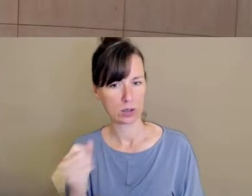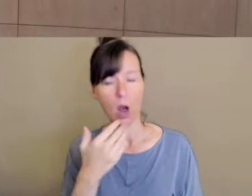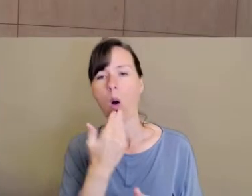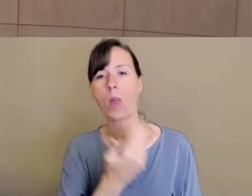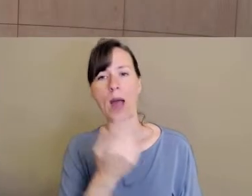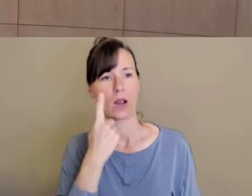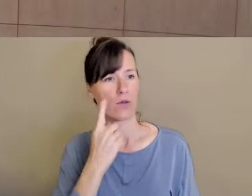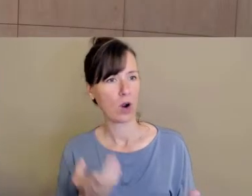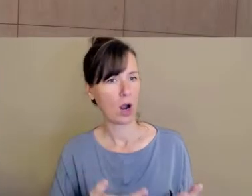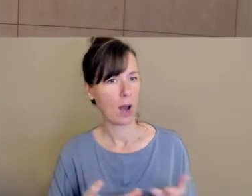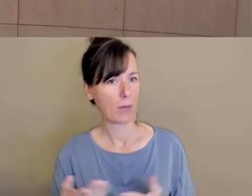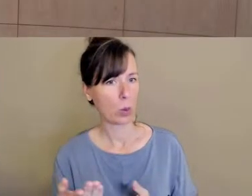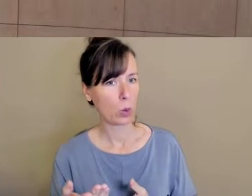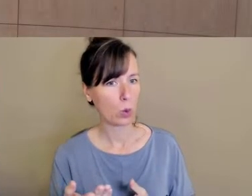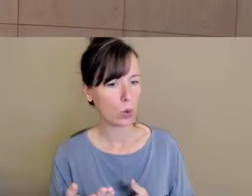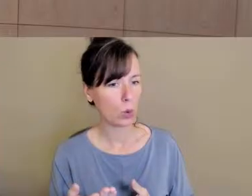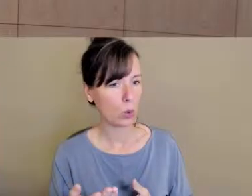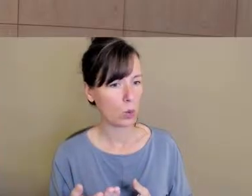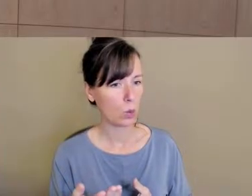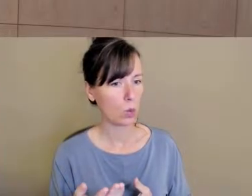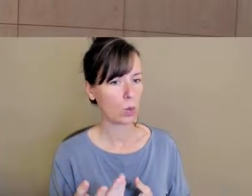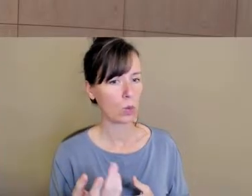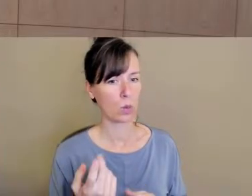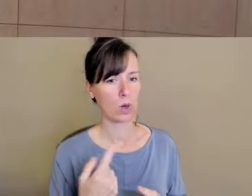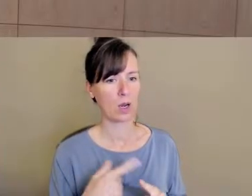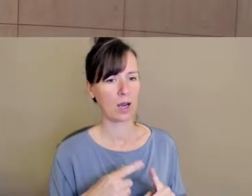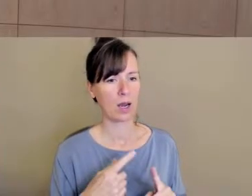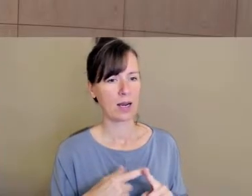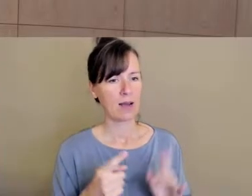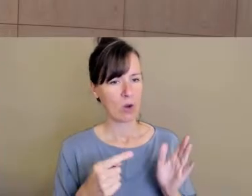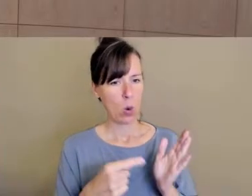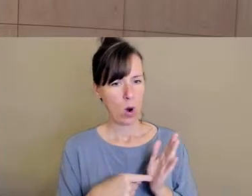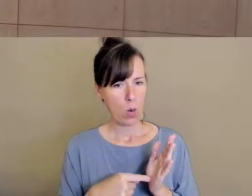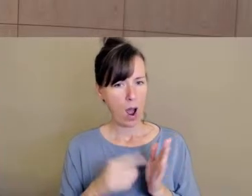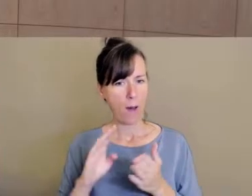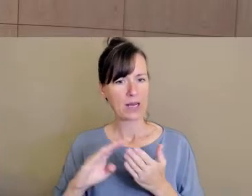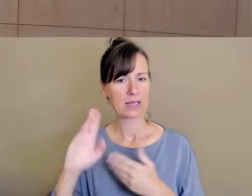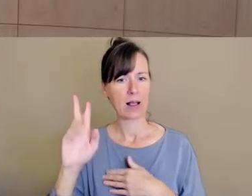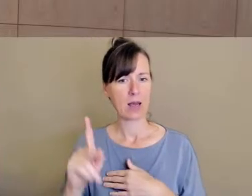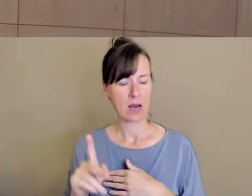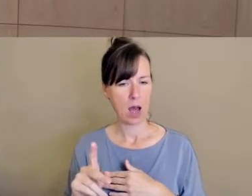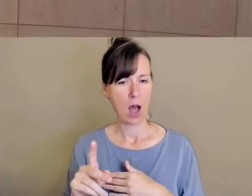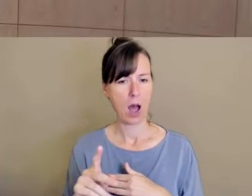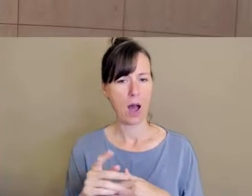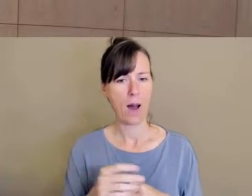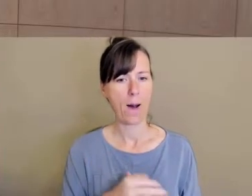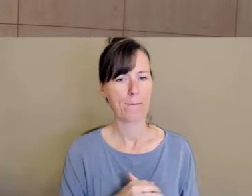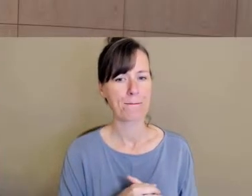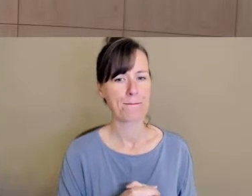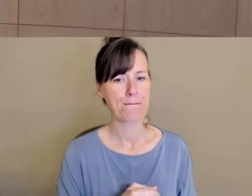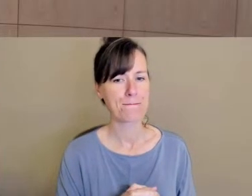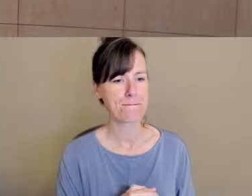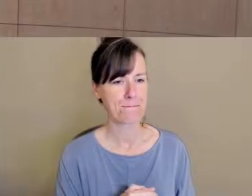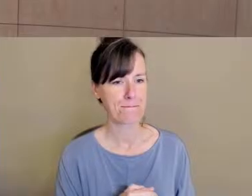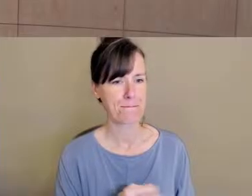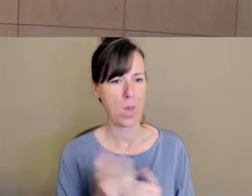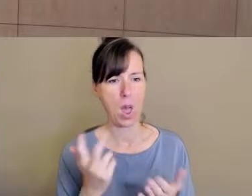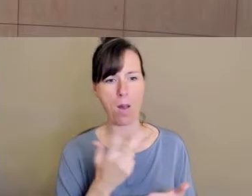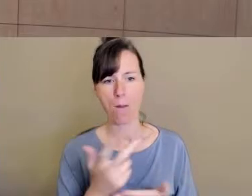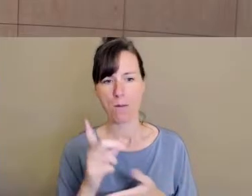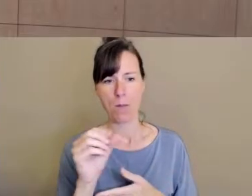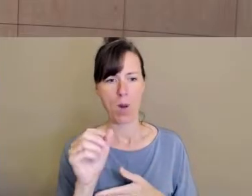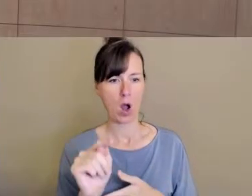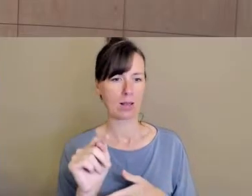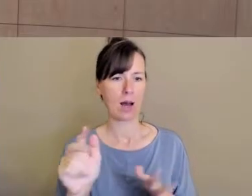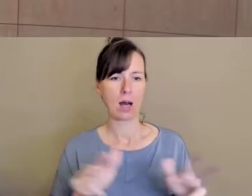Apartments and cleaning up when Ross Management failed to plow the parking lot and sidewalks for our